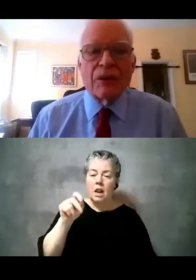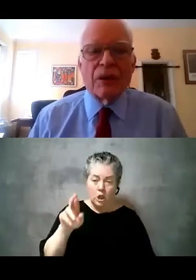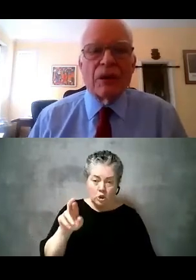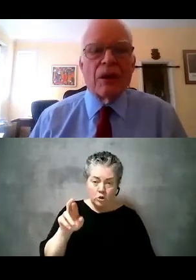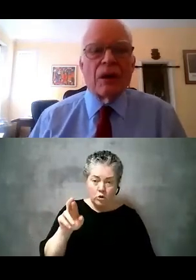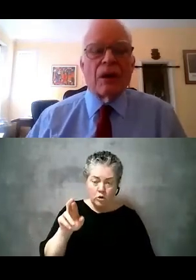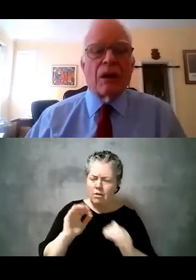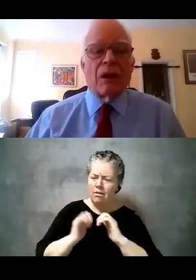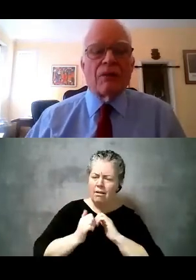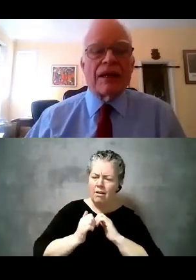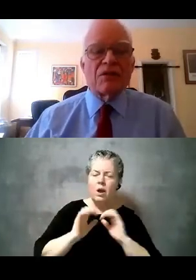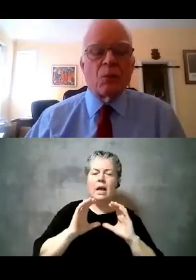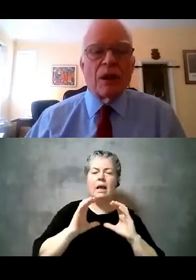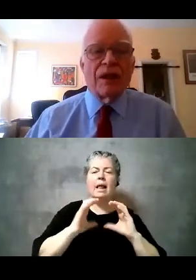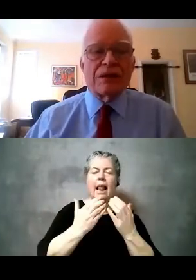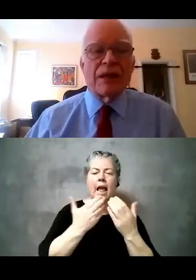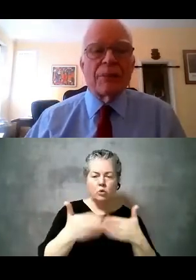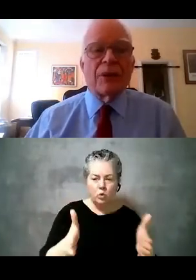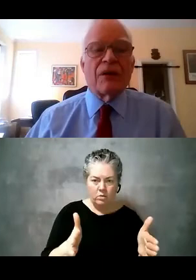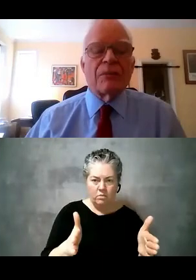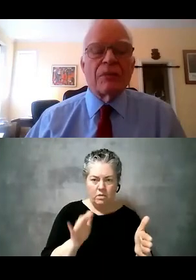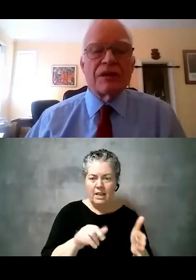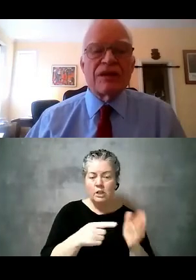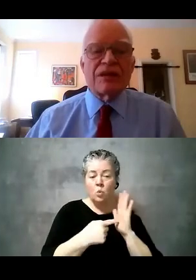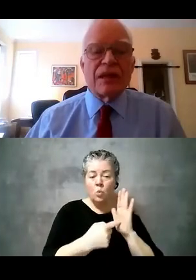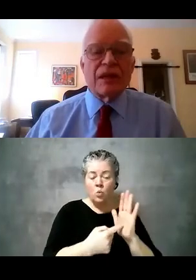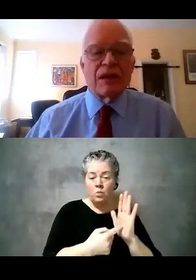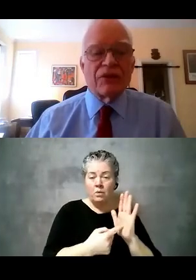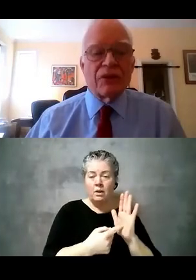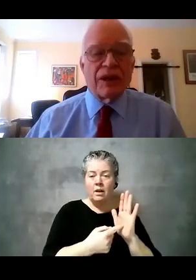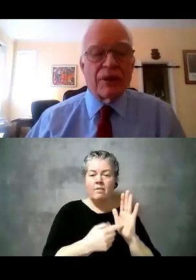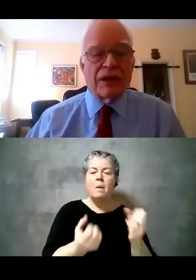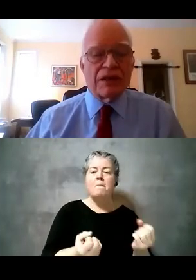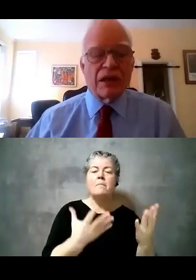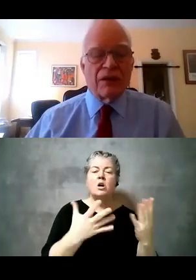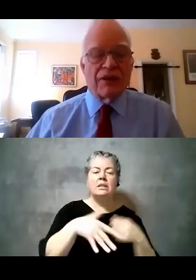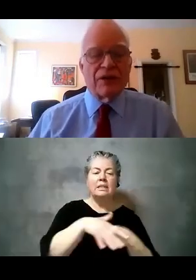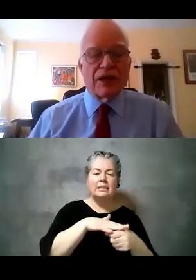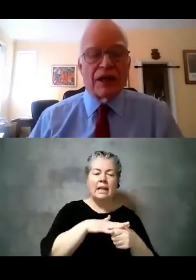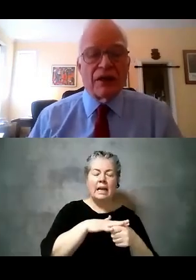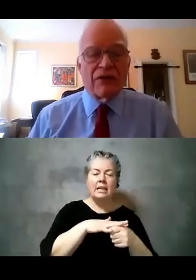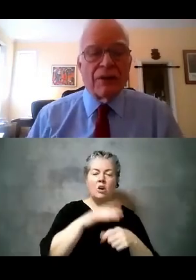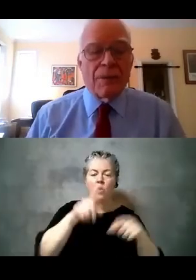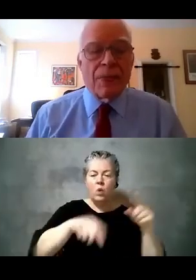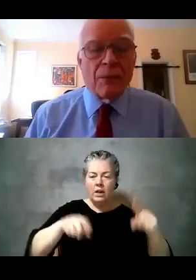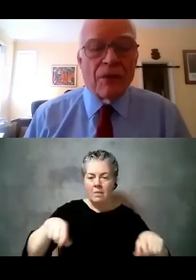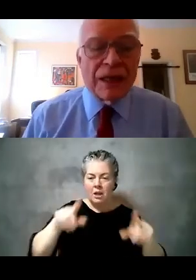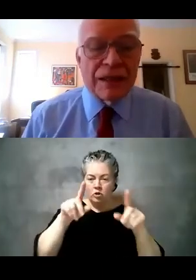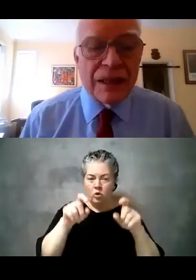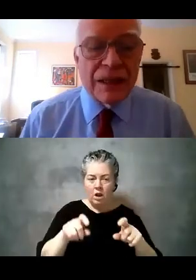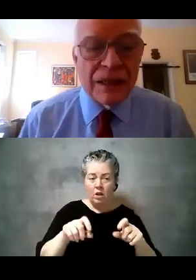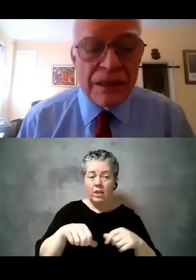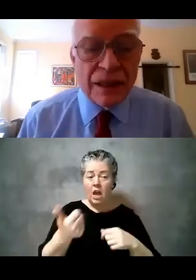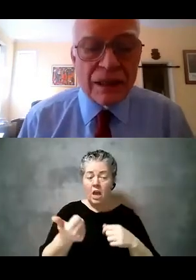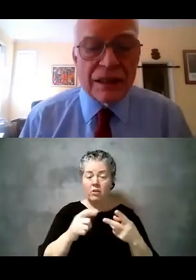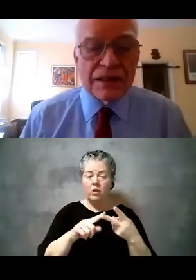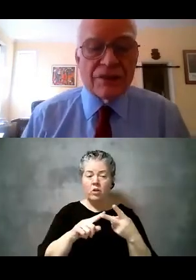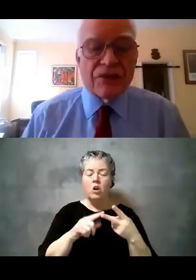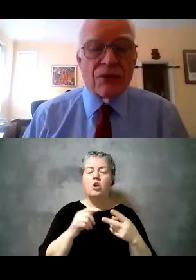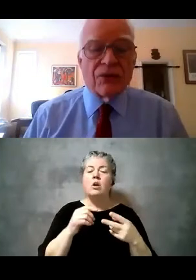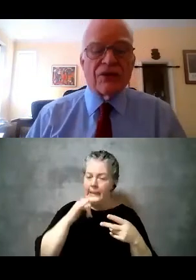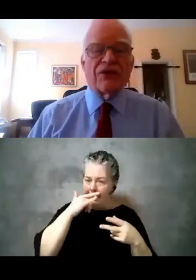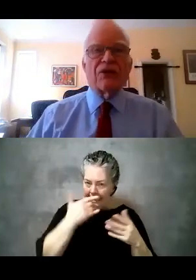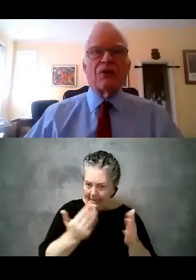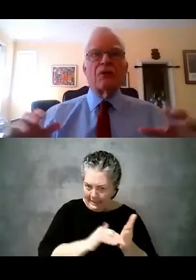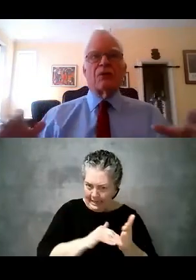classroom. That's one example of a multi-site cluster randomized trial. The other kind is we've got the kids again nested